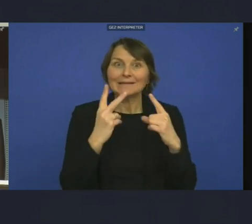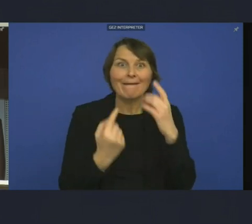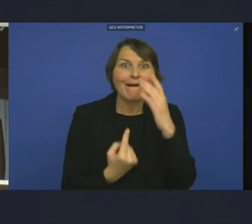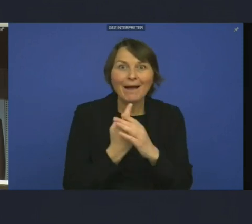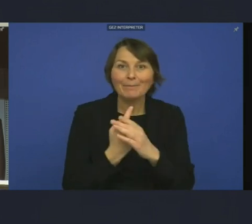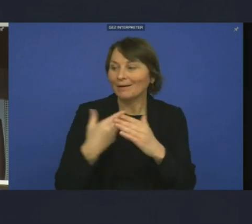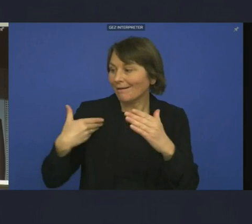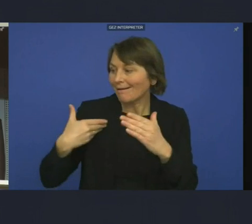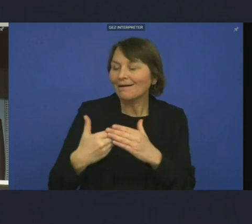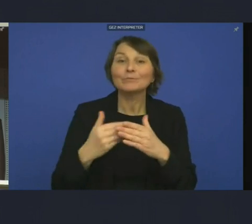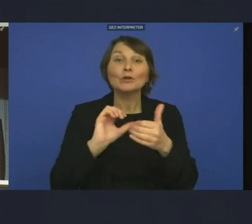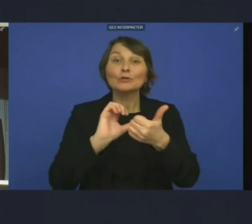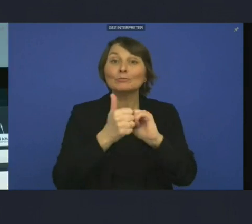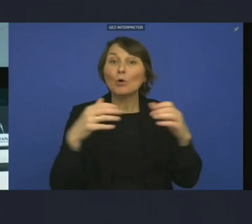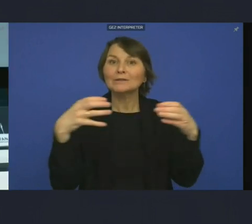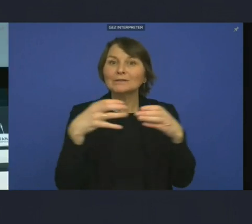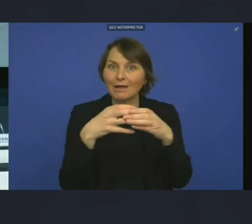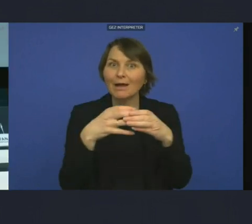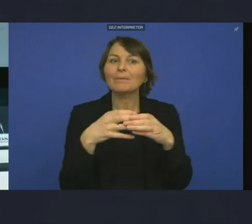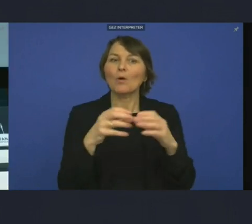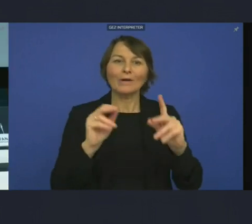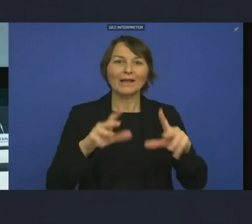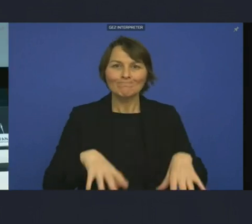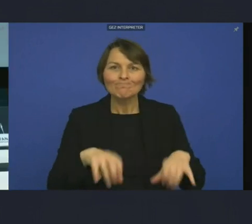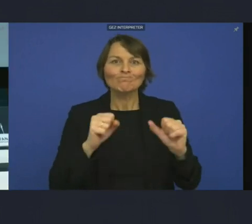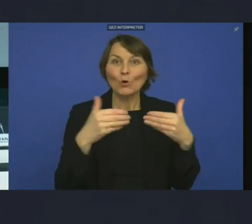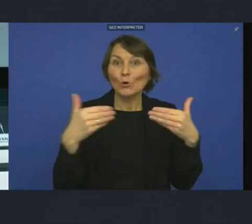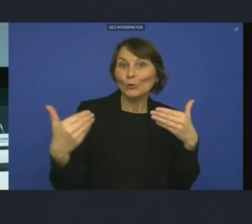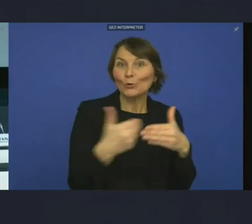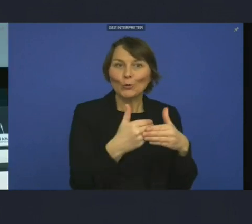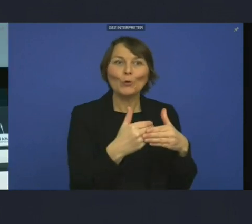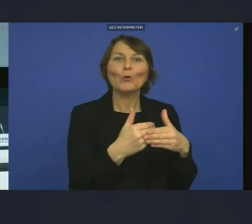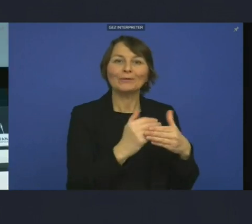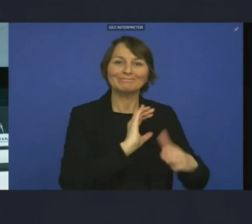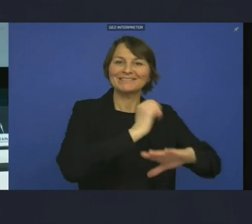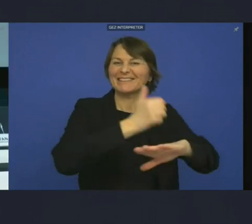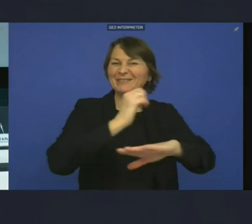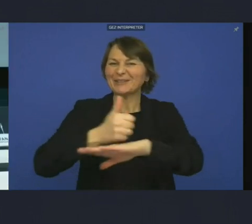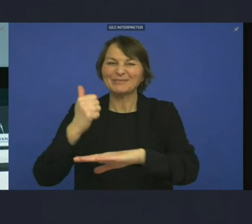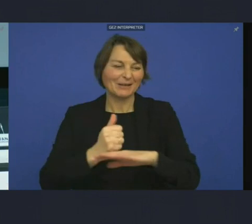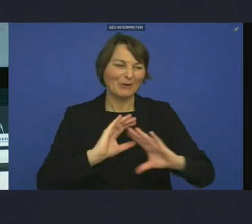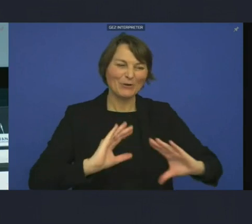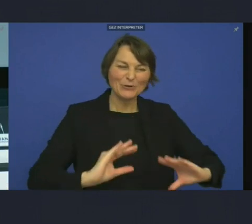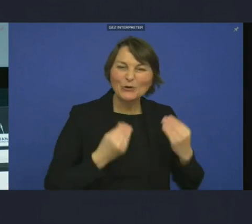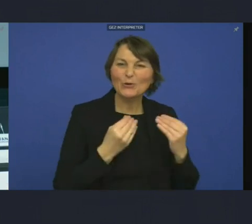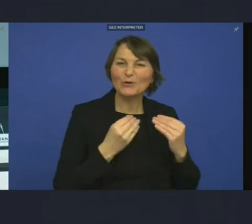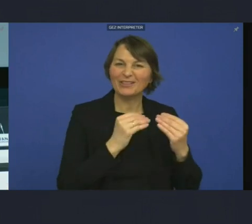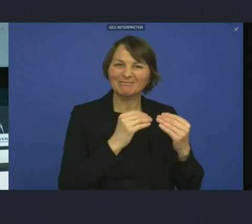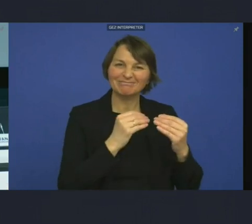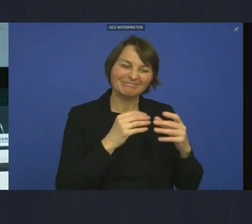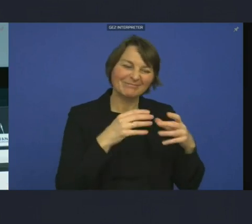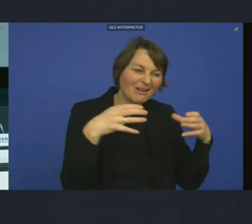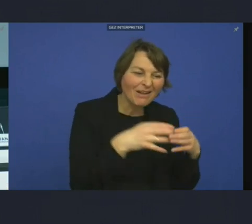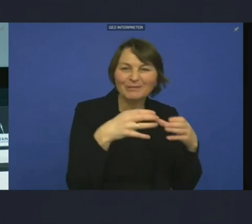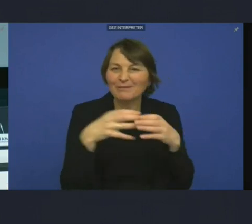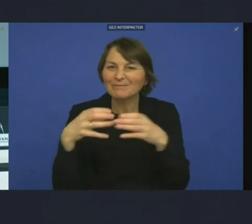smaller training groups for children, which was really needed. Summertime day sport camps are very popular in